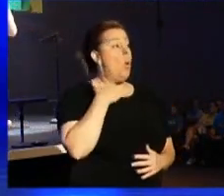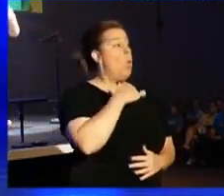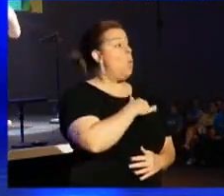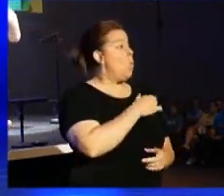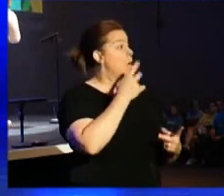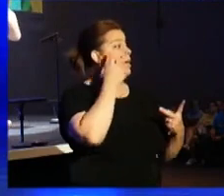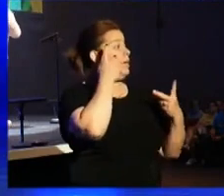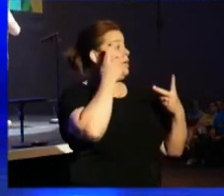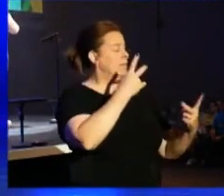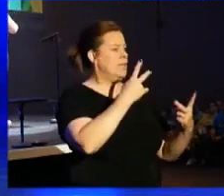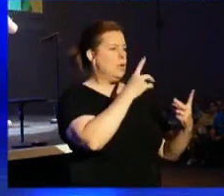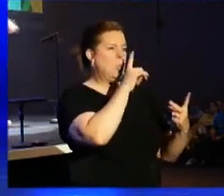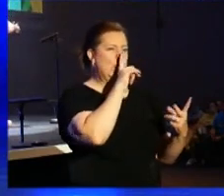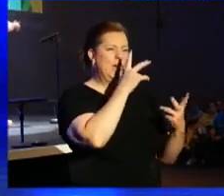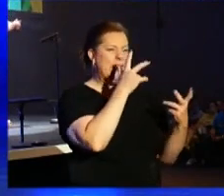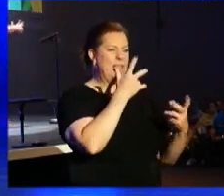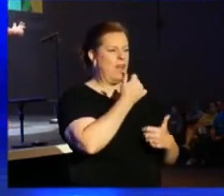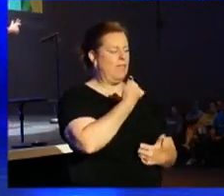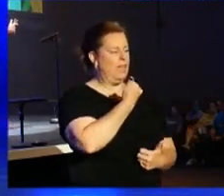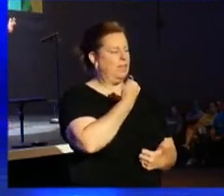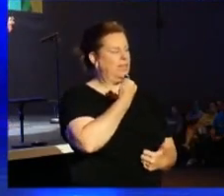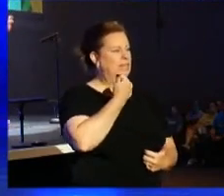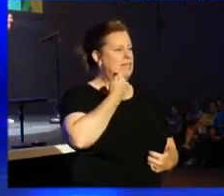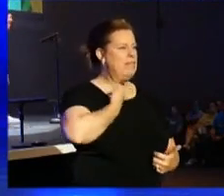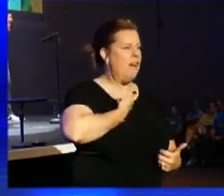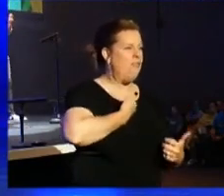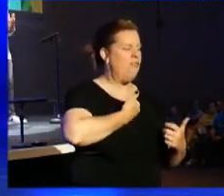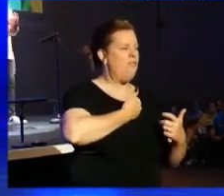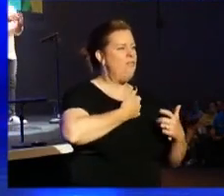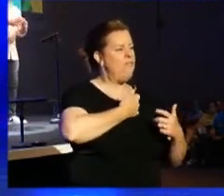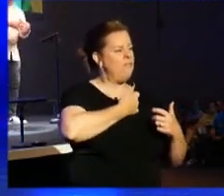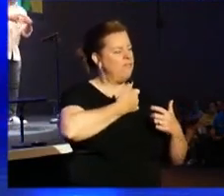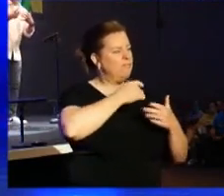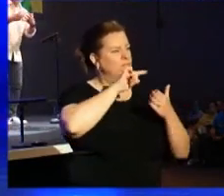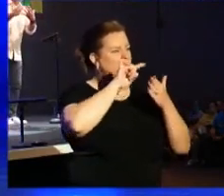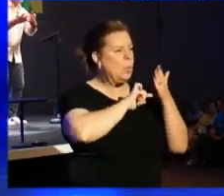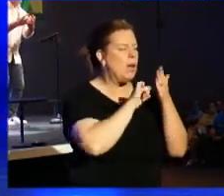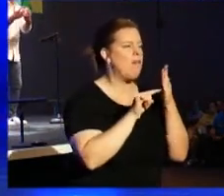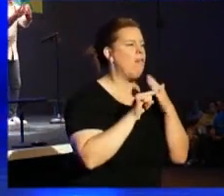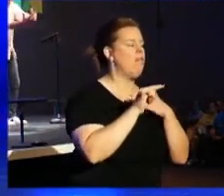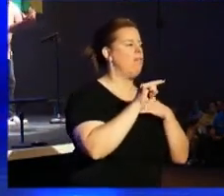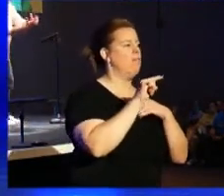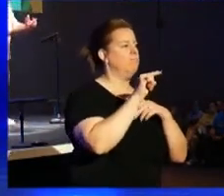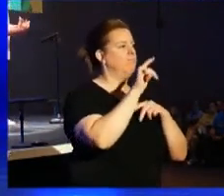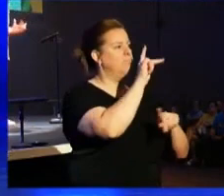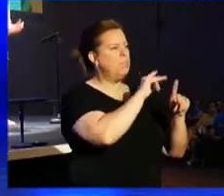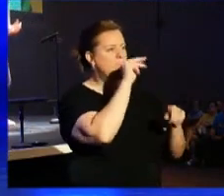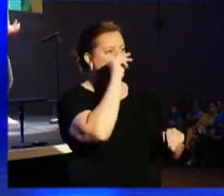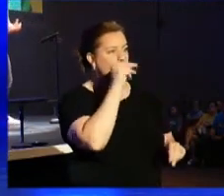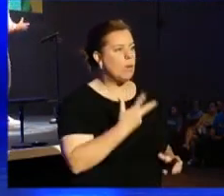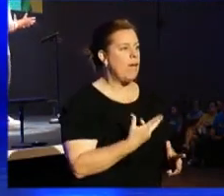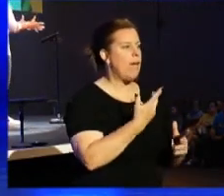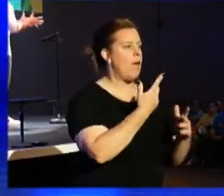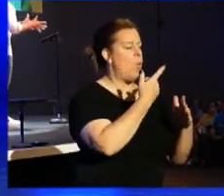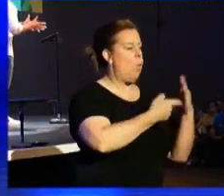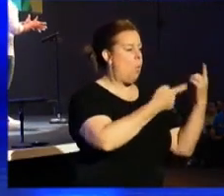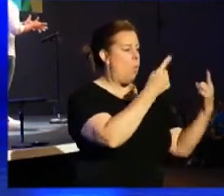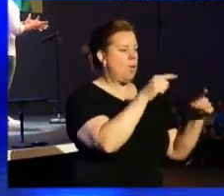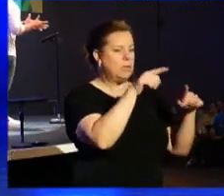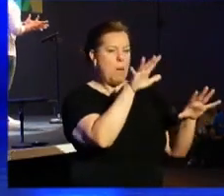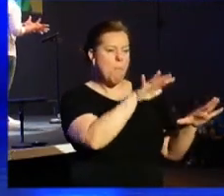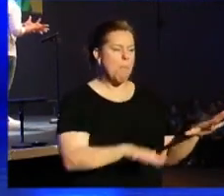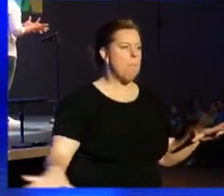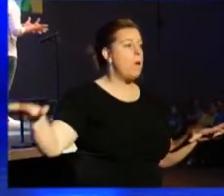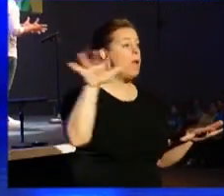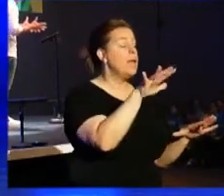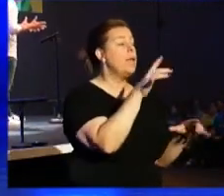of harshness and critical. We're seeing a lot of indifference to what's going on. And what we're going to see as we open